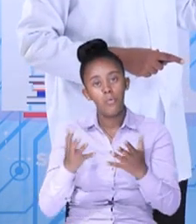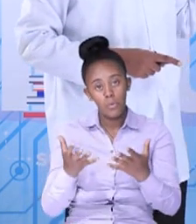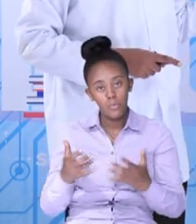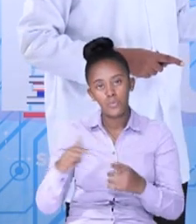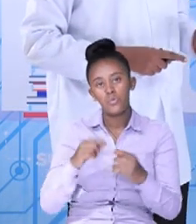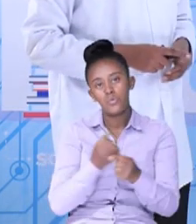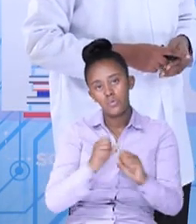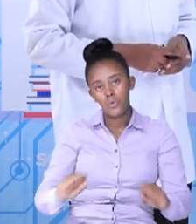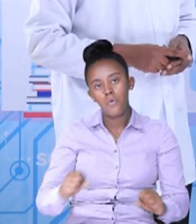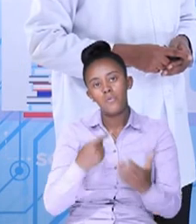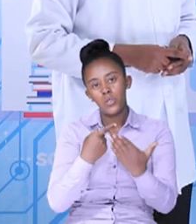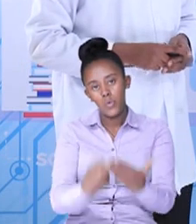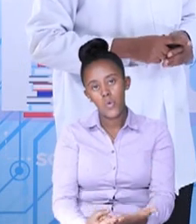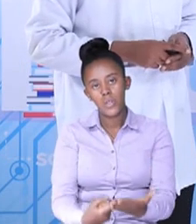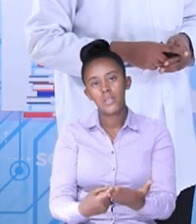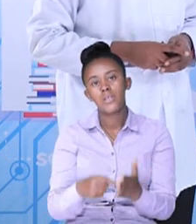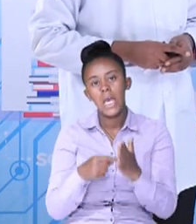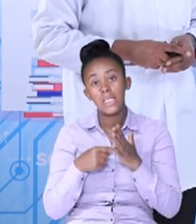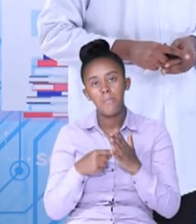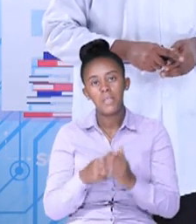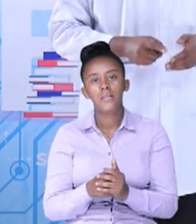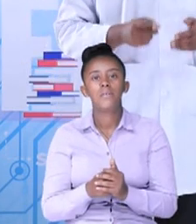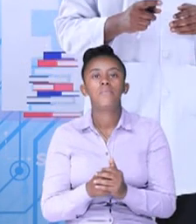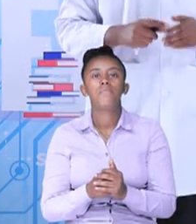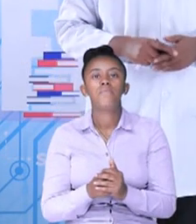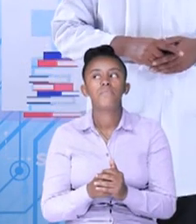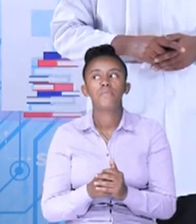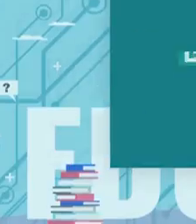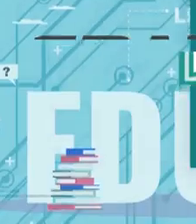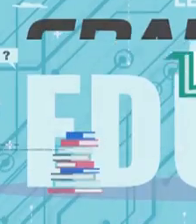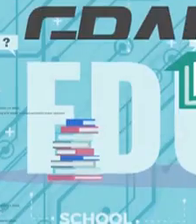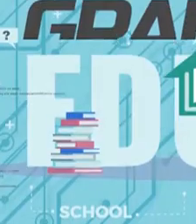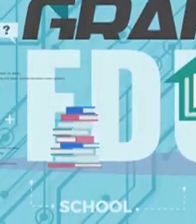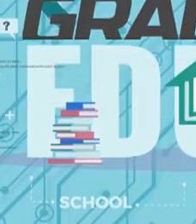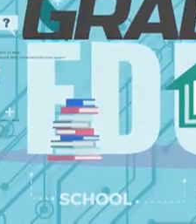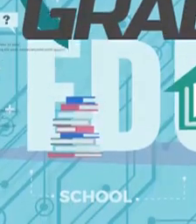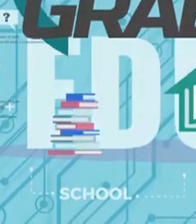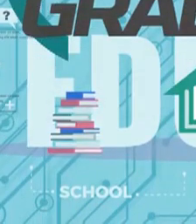solve those examples. Please take your time.